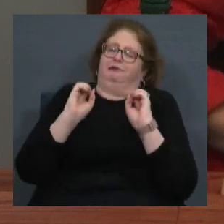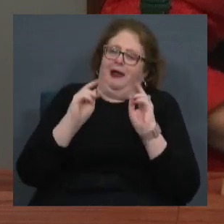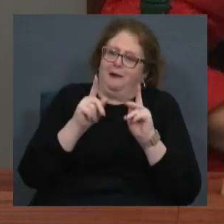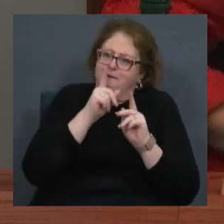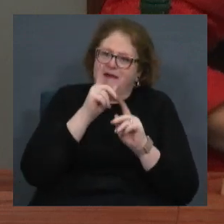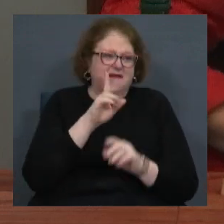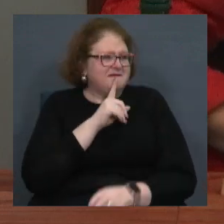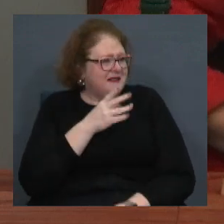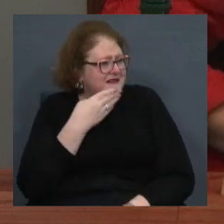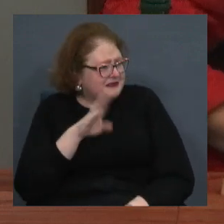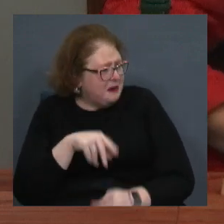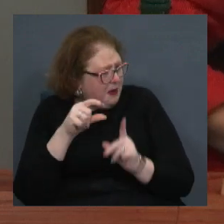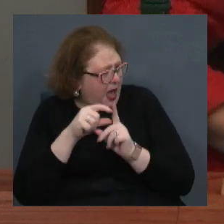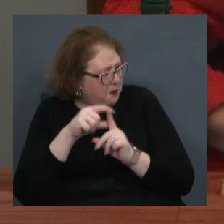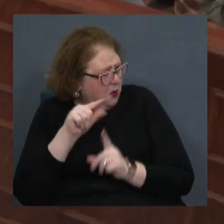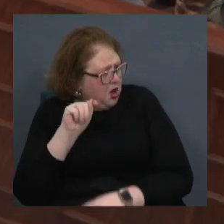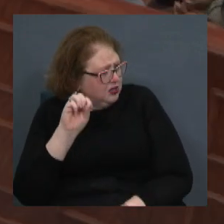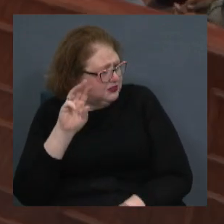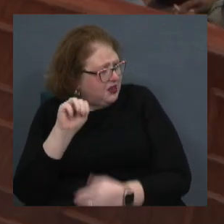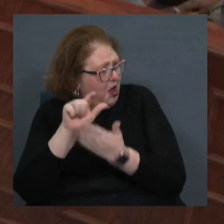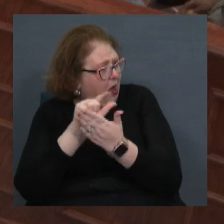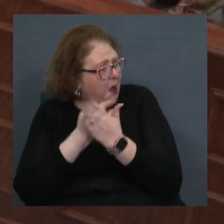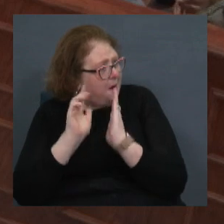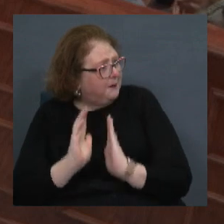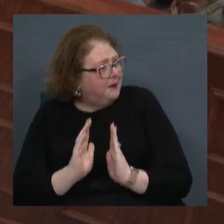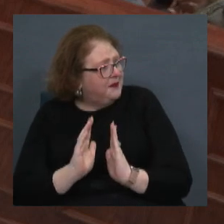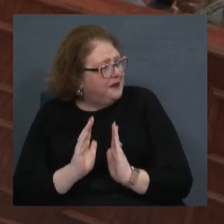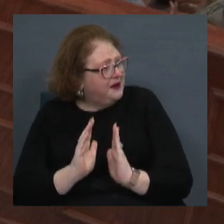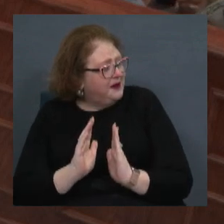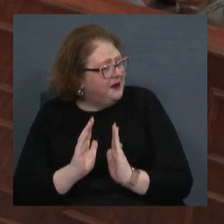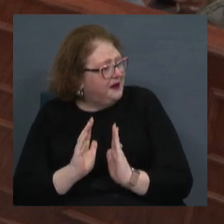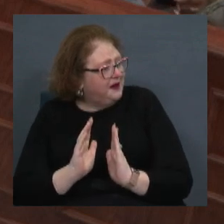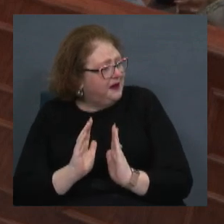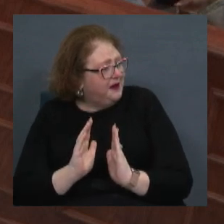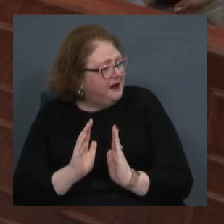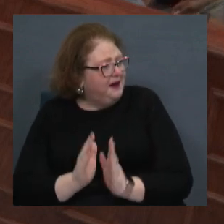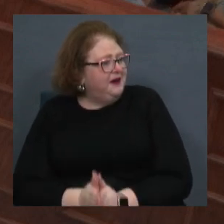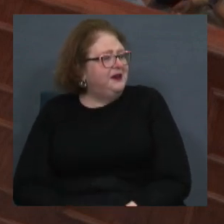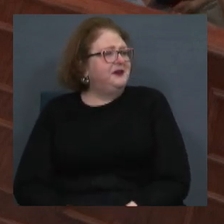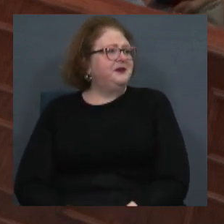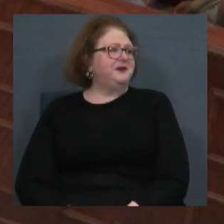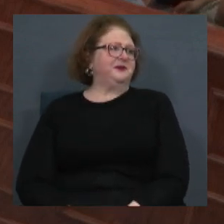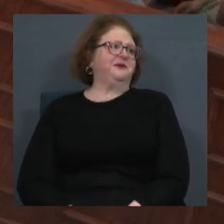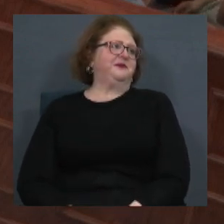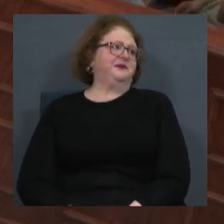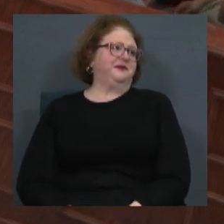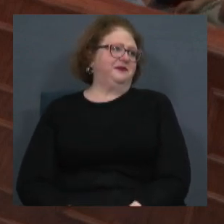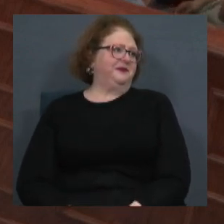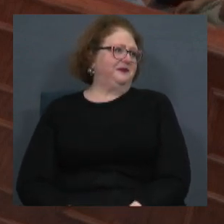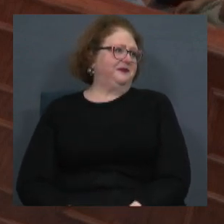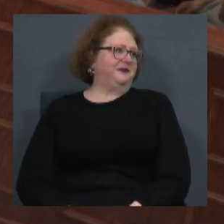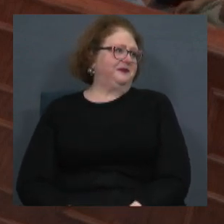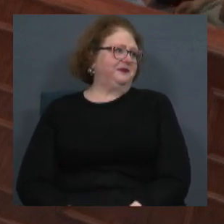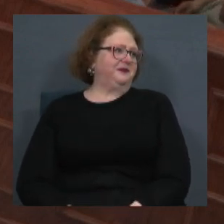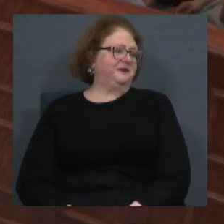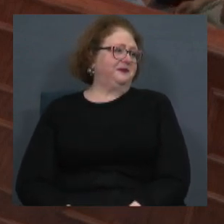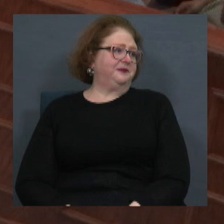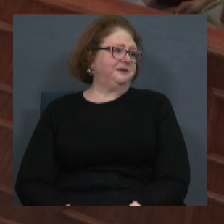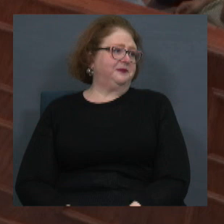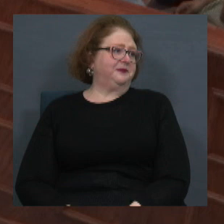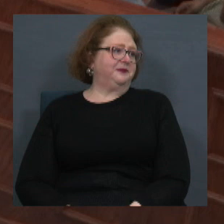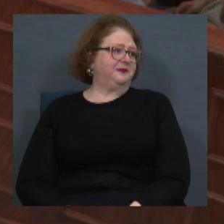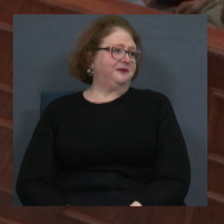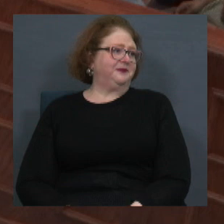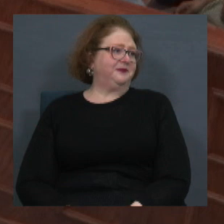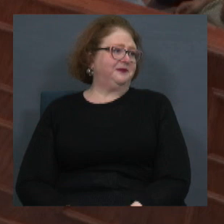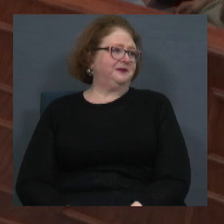is it a bad word, Tom? Well, my son at 5 was told that it's asking where we need to piss